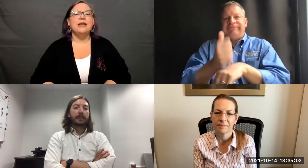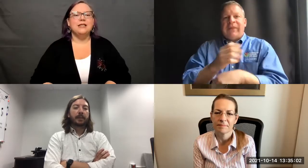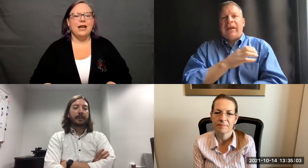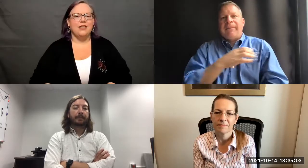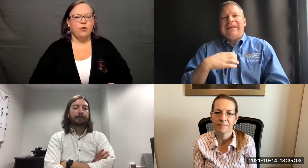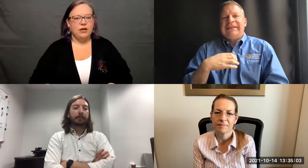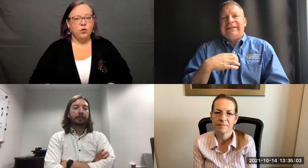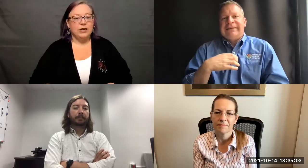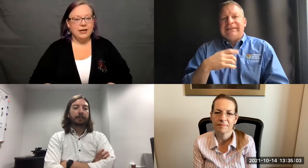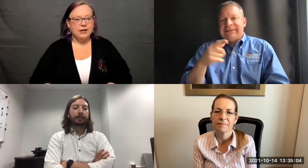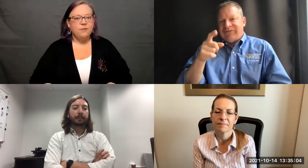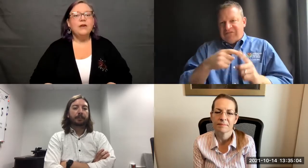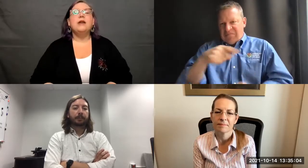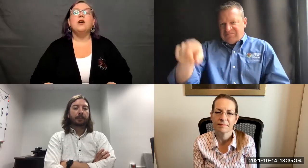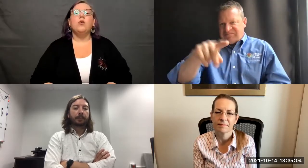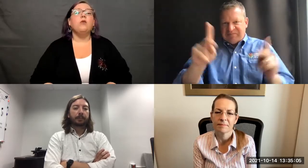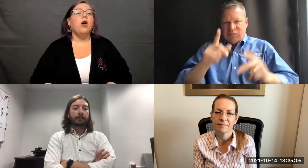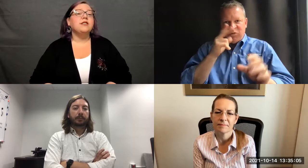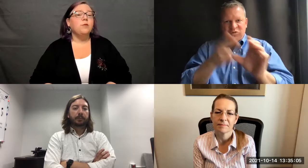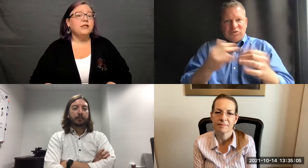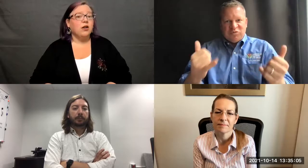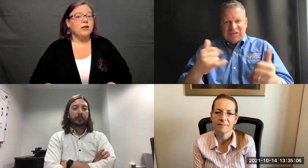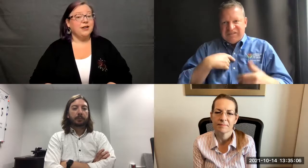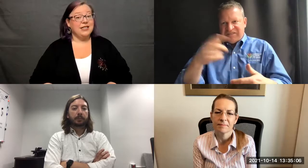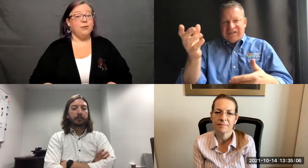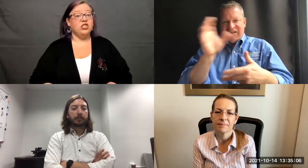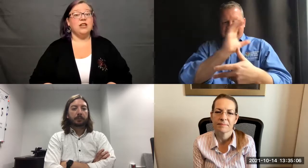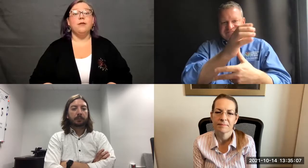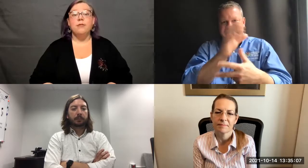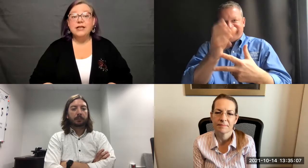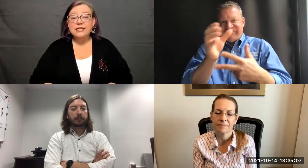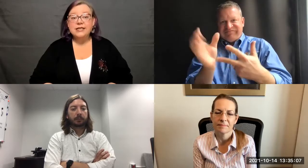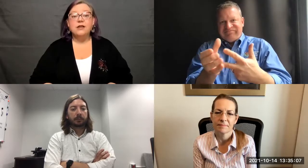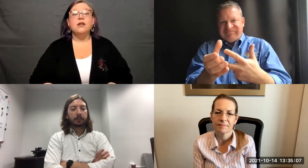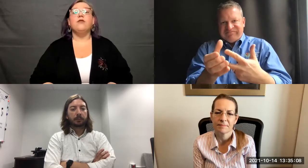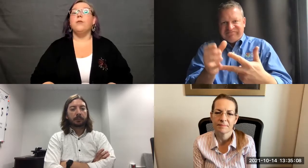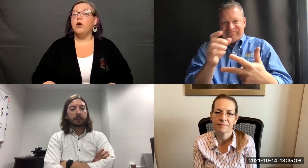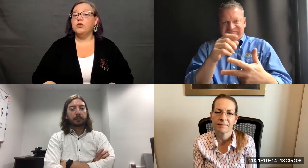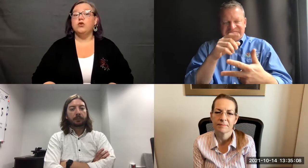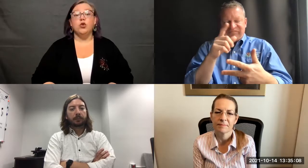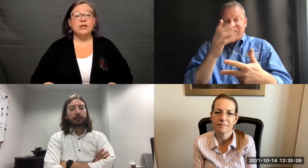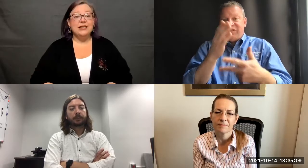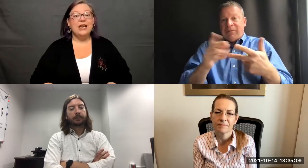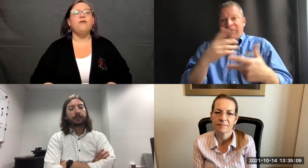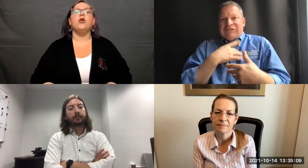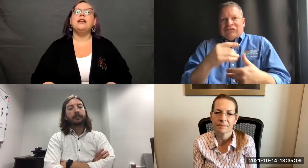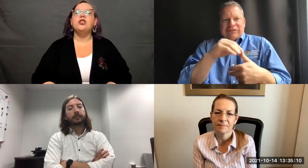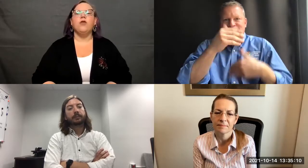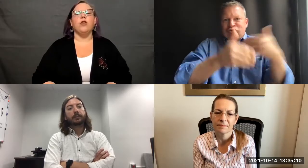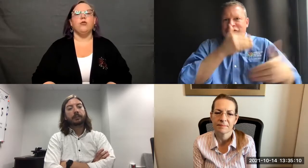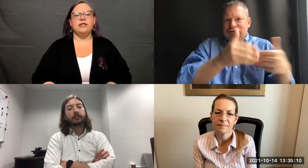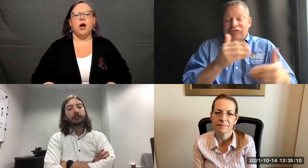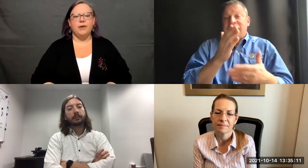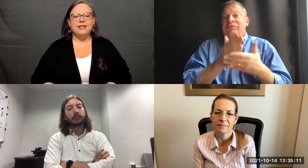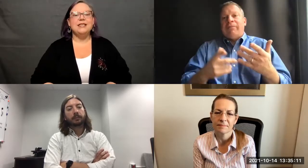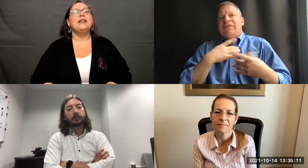and immediate data that we will need. We will also be talking about establishing committees from those who joined today for each of